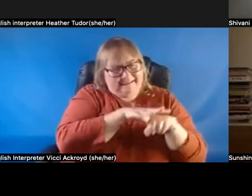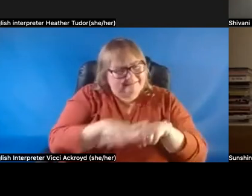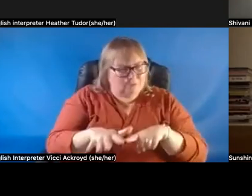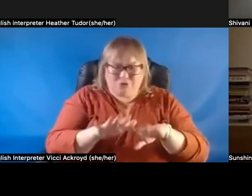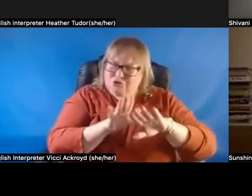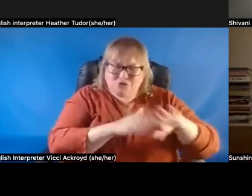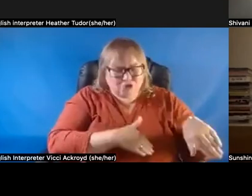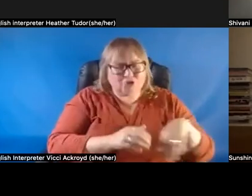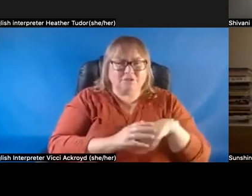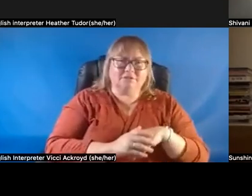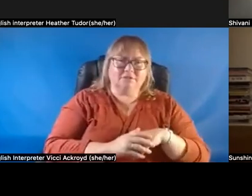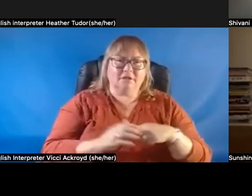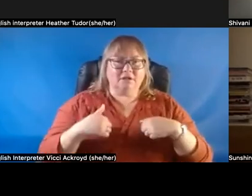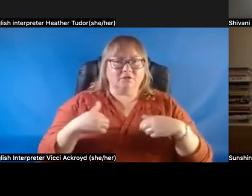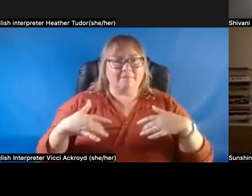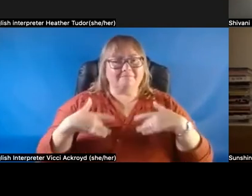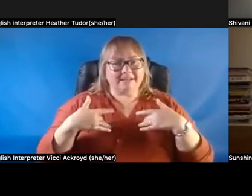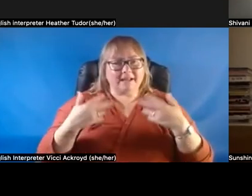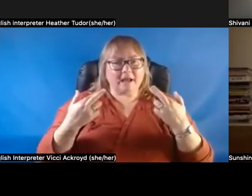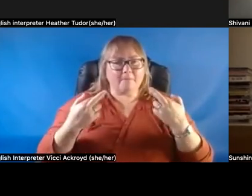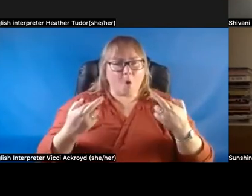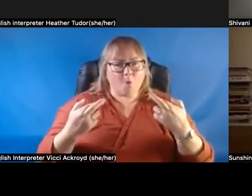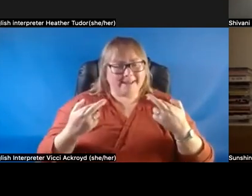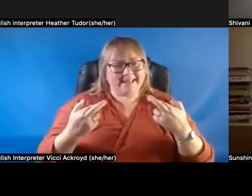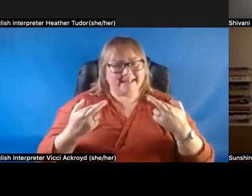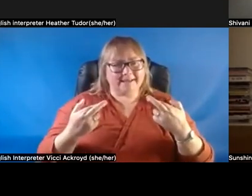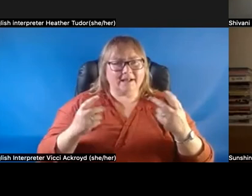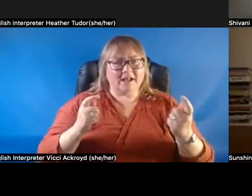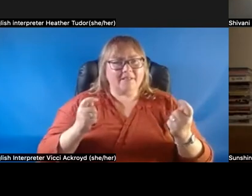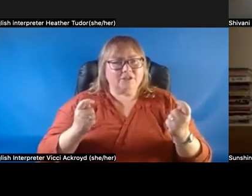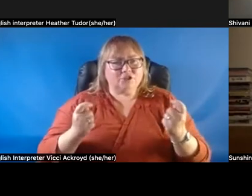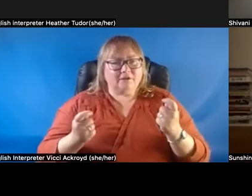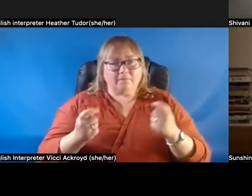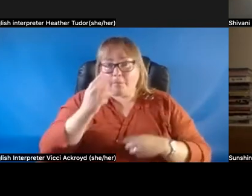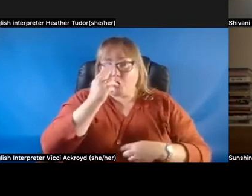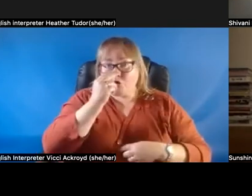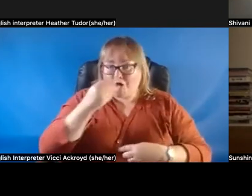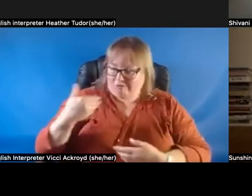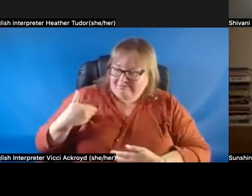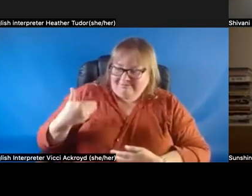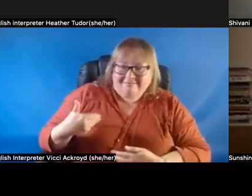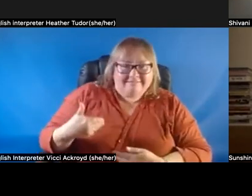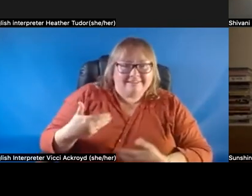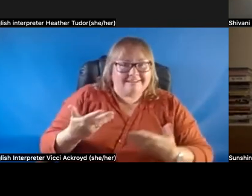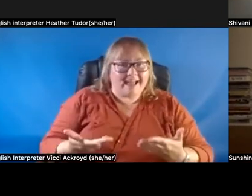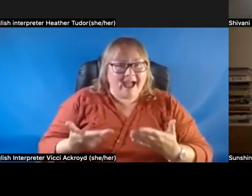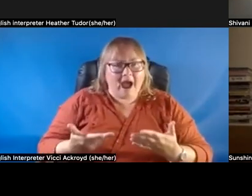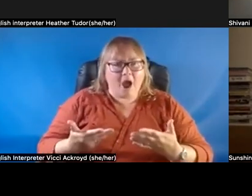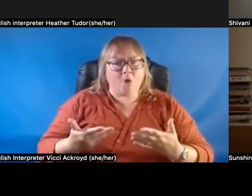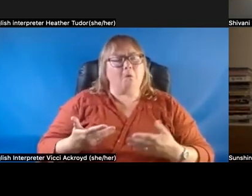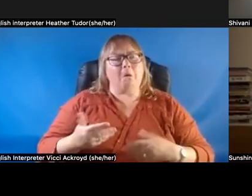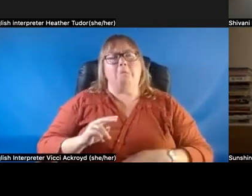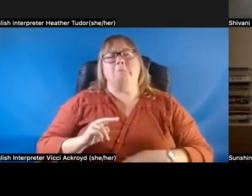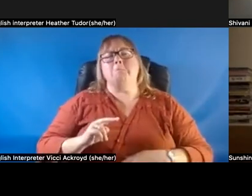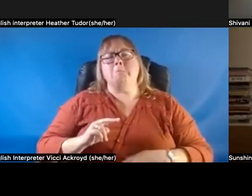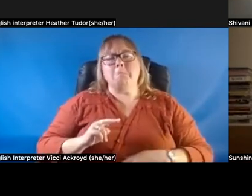I'm hoping, I feel as though that there is a sort of shift in the fact that because of the younger generation, we are now becoming aware of